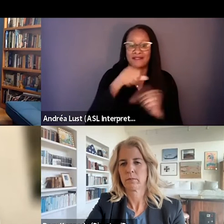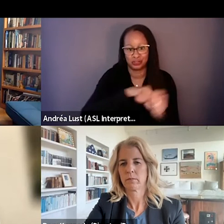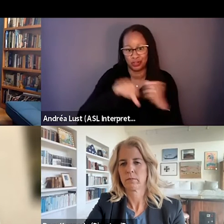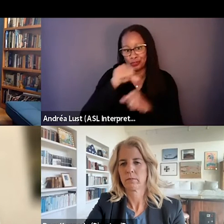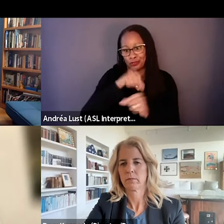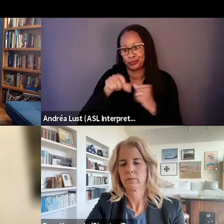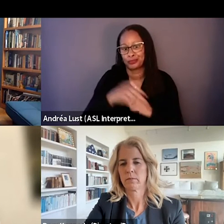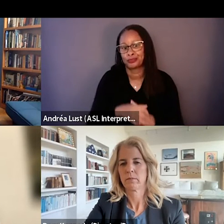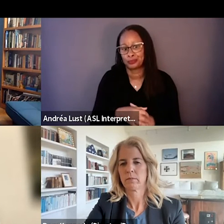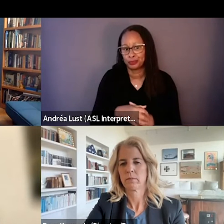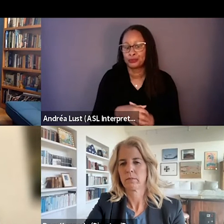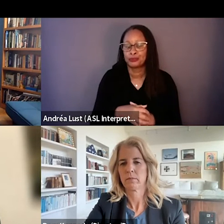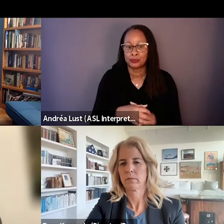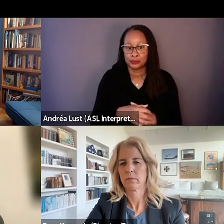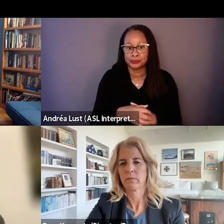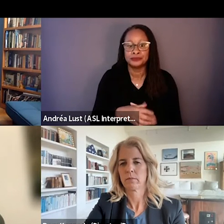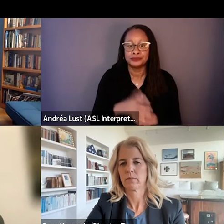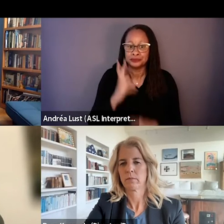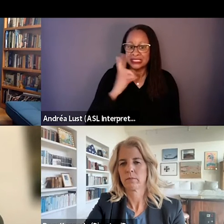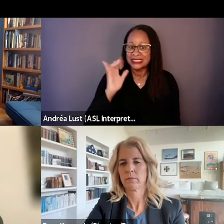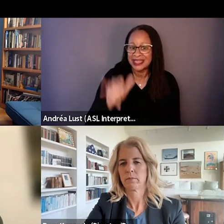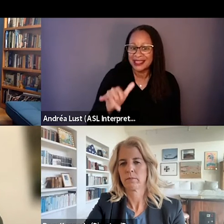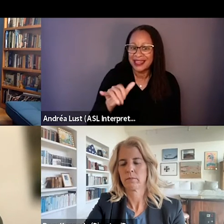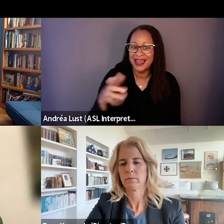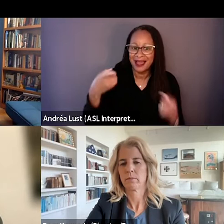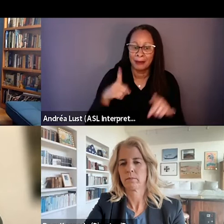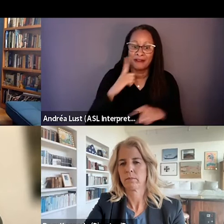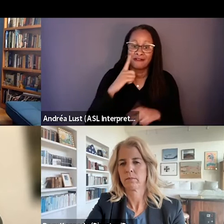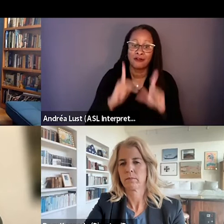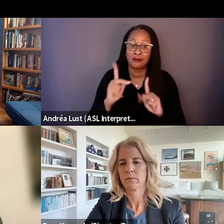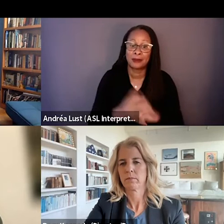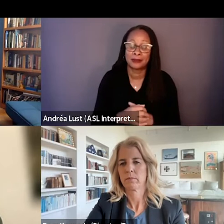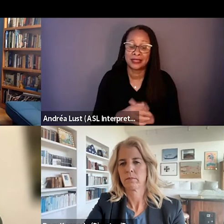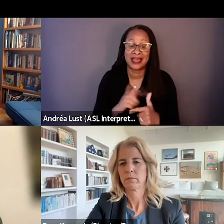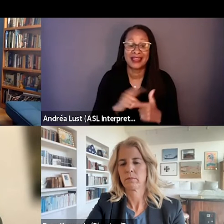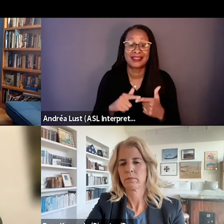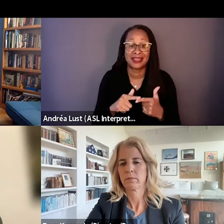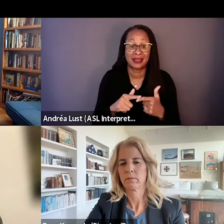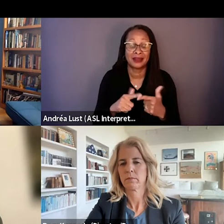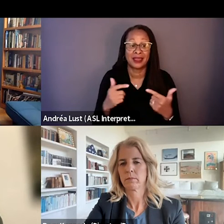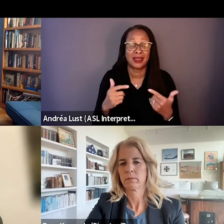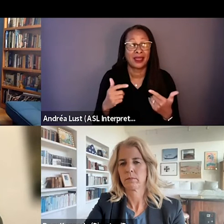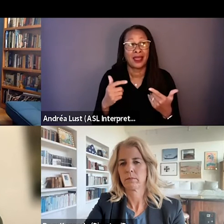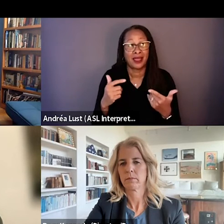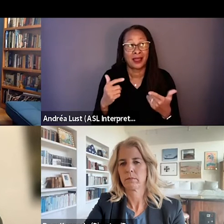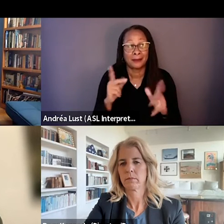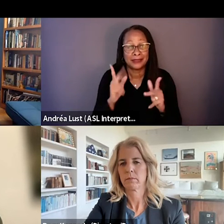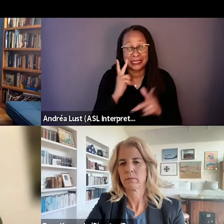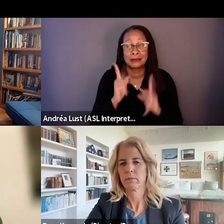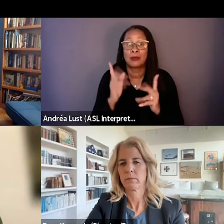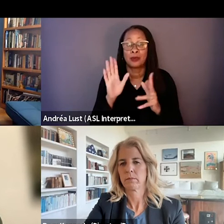And, you know, seeing that happen for folks and then be carried through by that